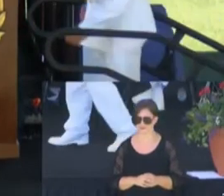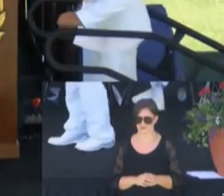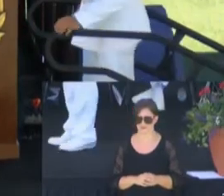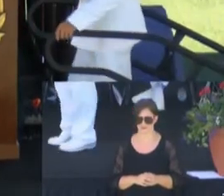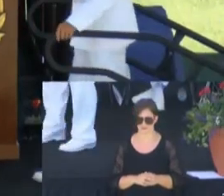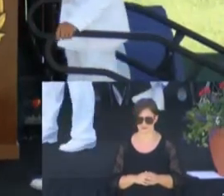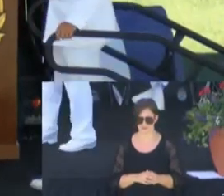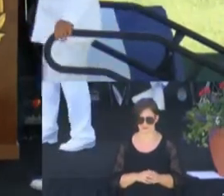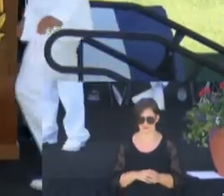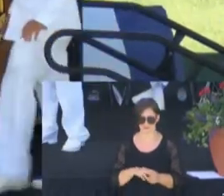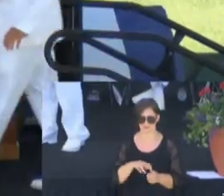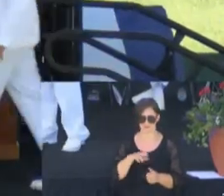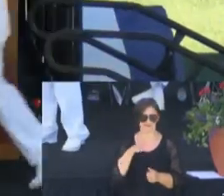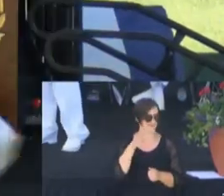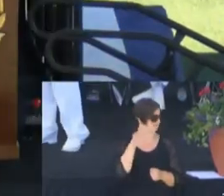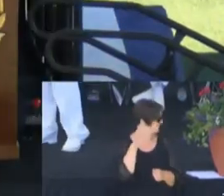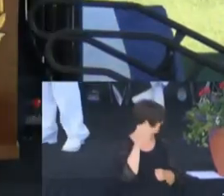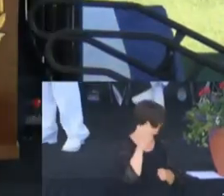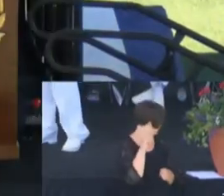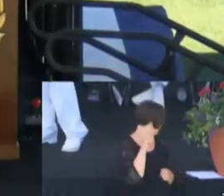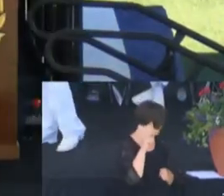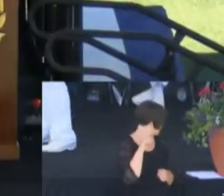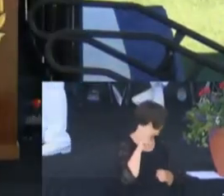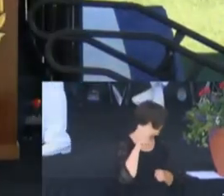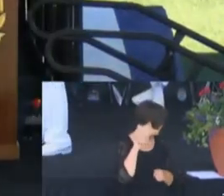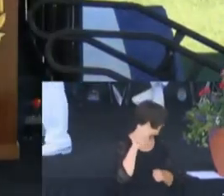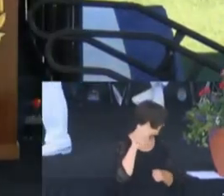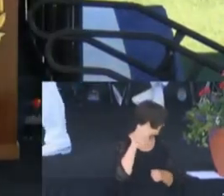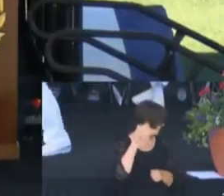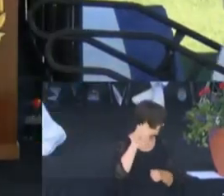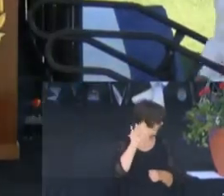Jacob Michael Sithon.